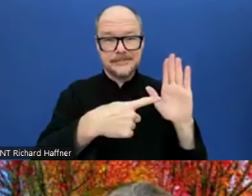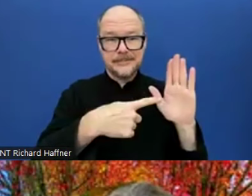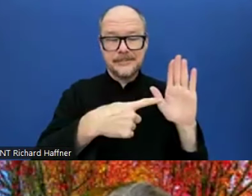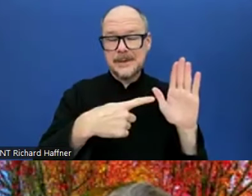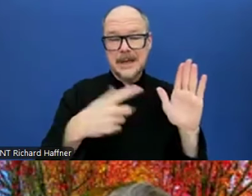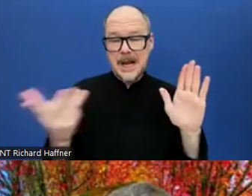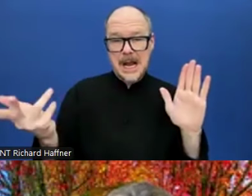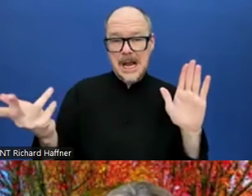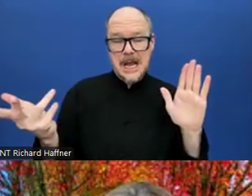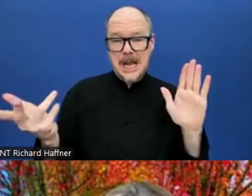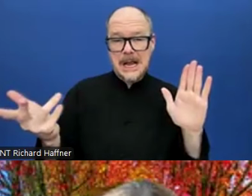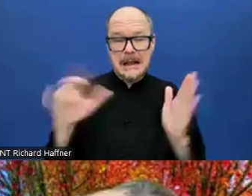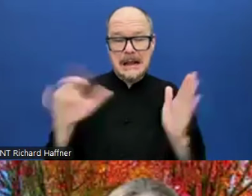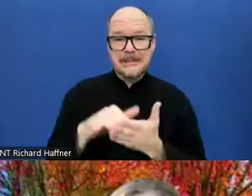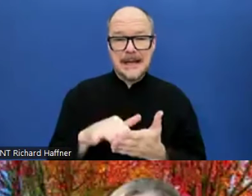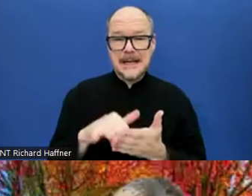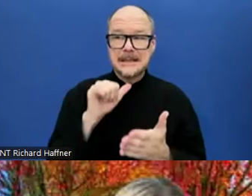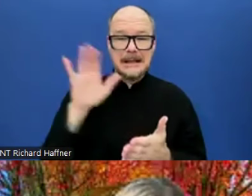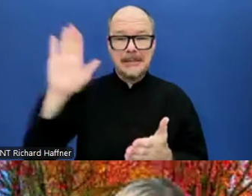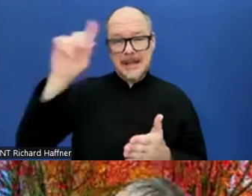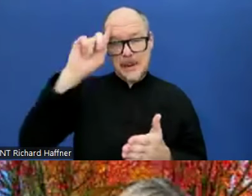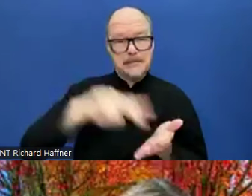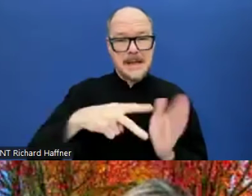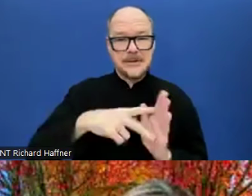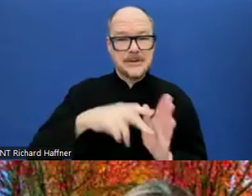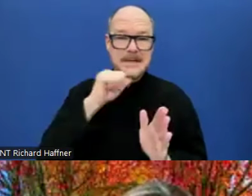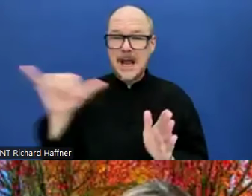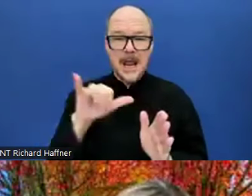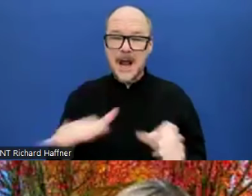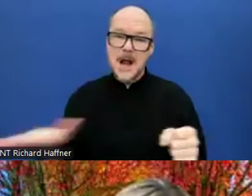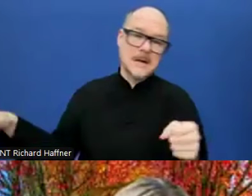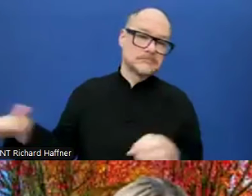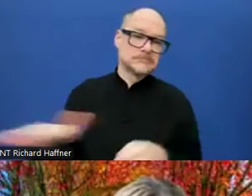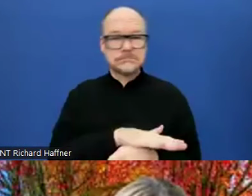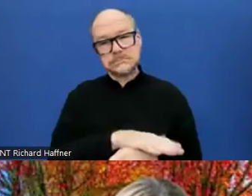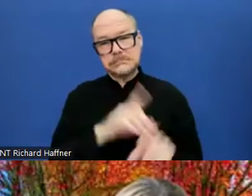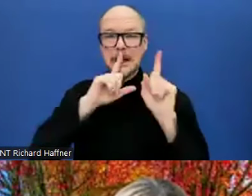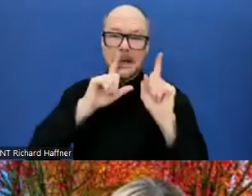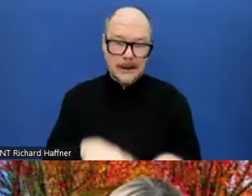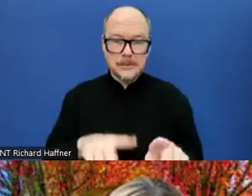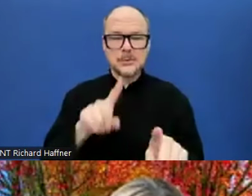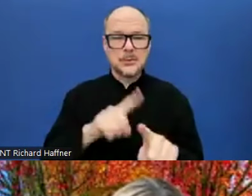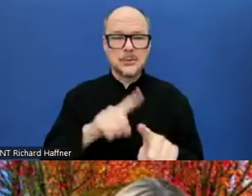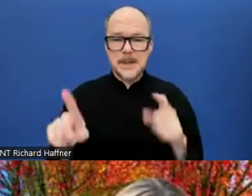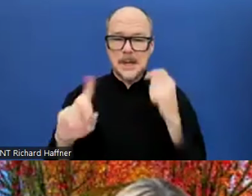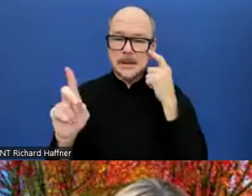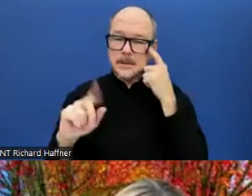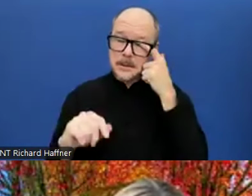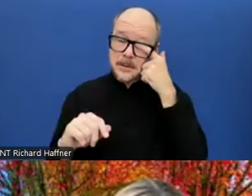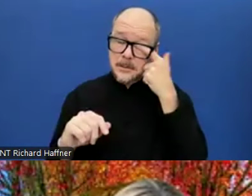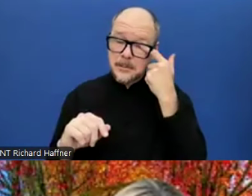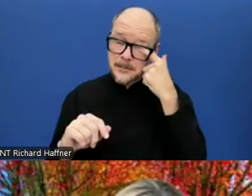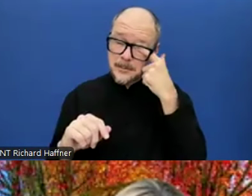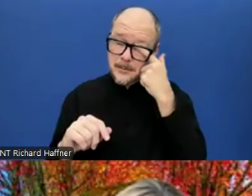which I think is not intended to be exhaustive of this subject, but it was referring to